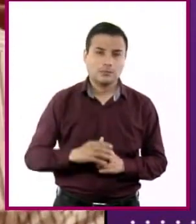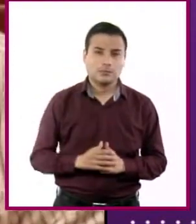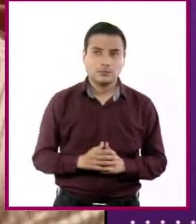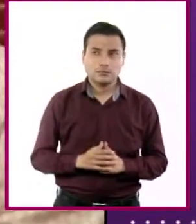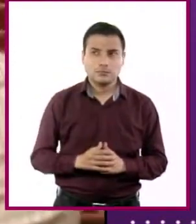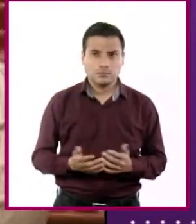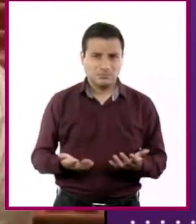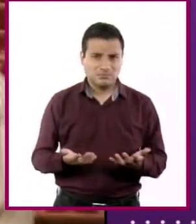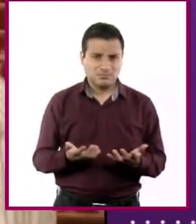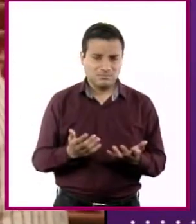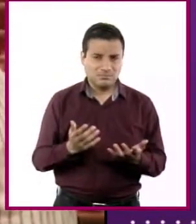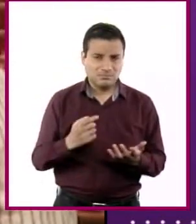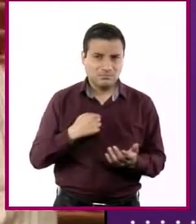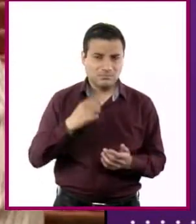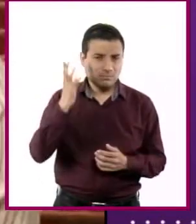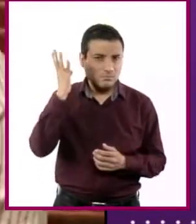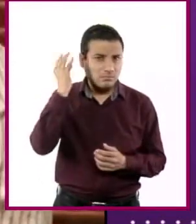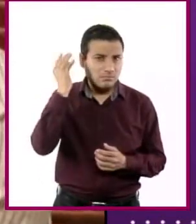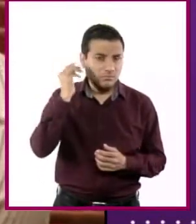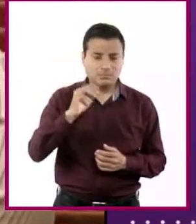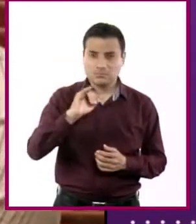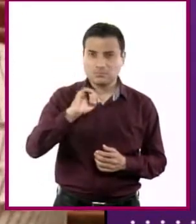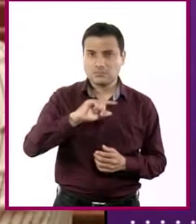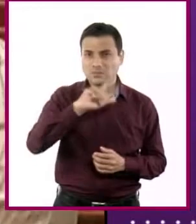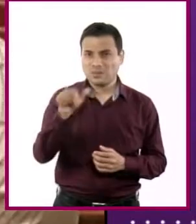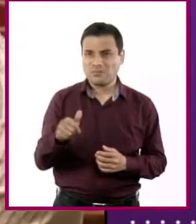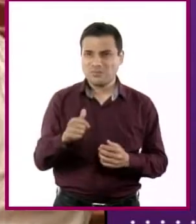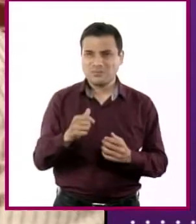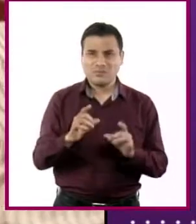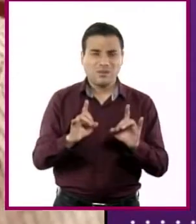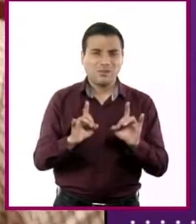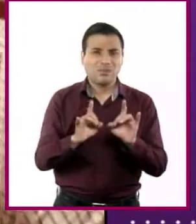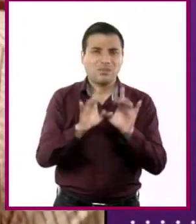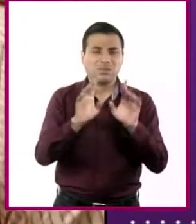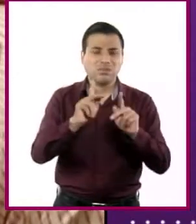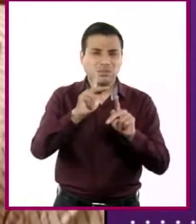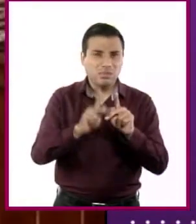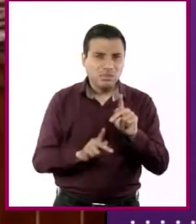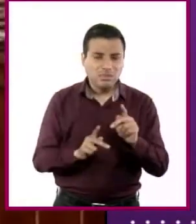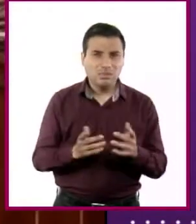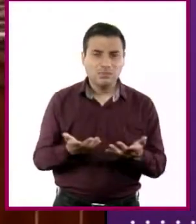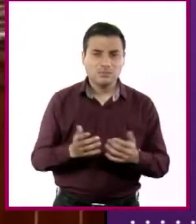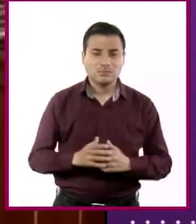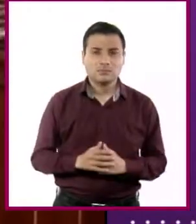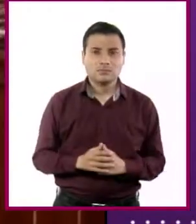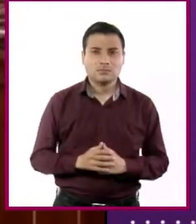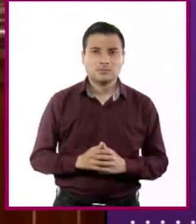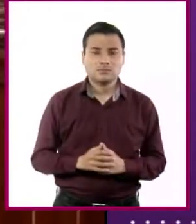Yes, I was listening to the interview, and suddenly the transmission was lost.